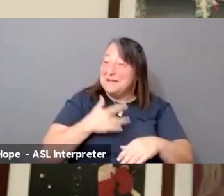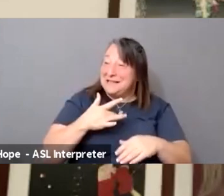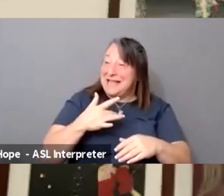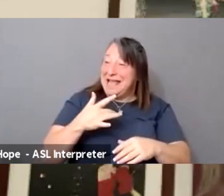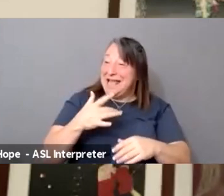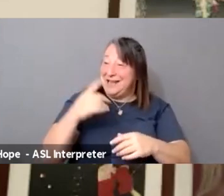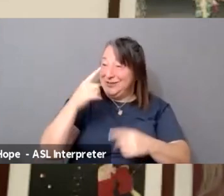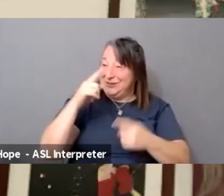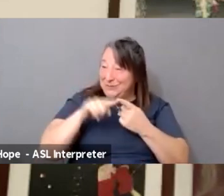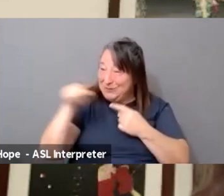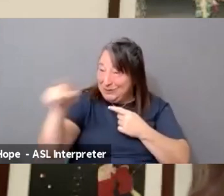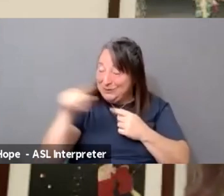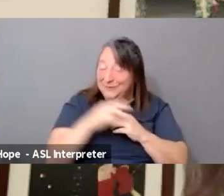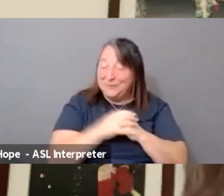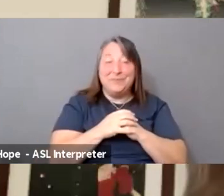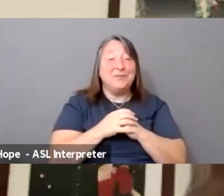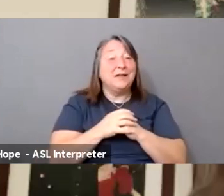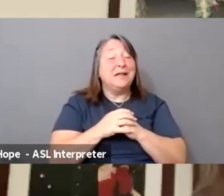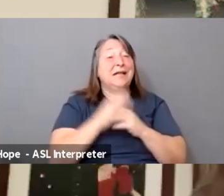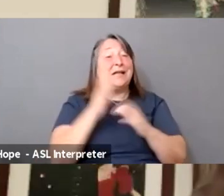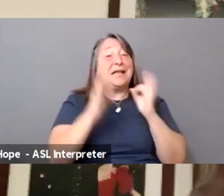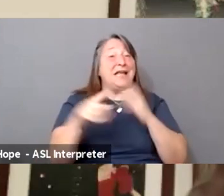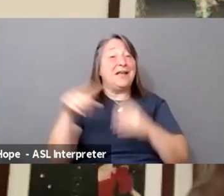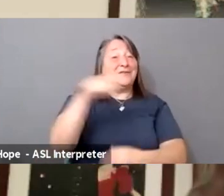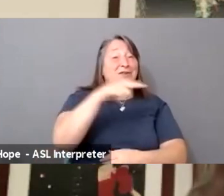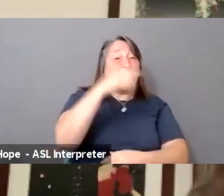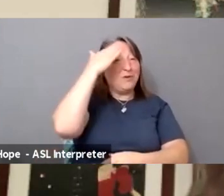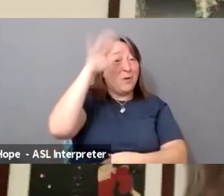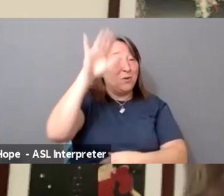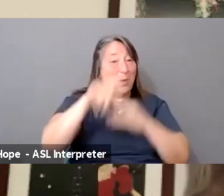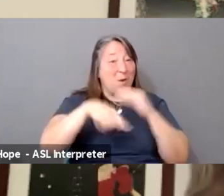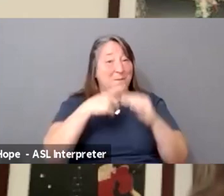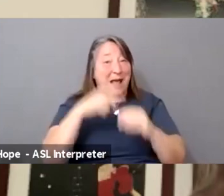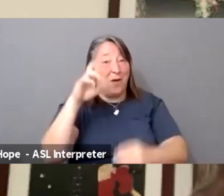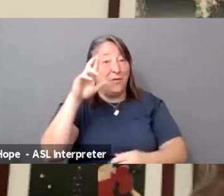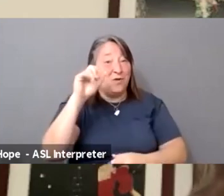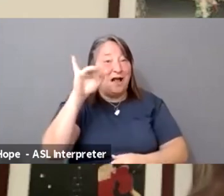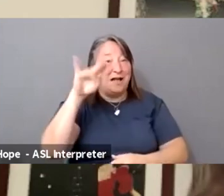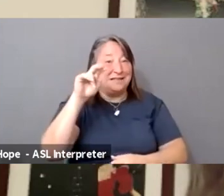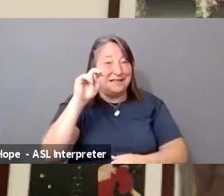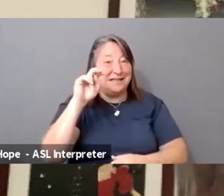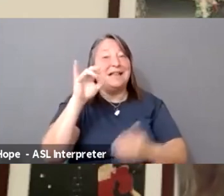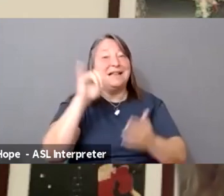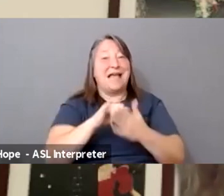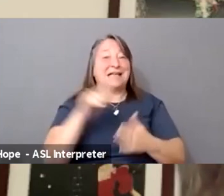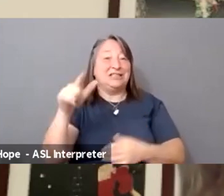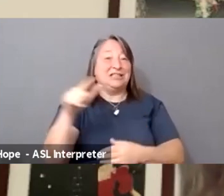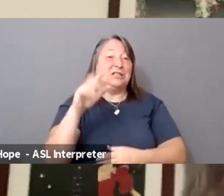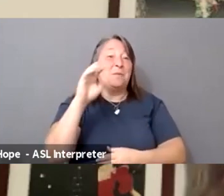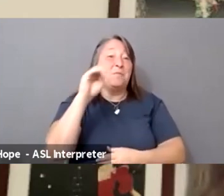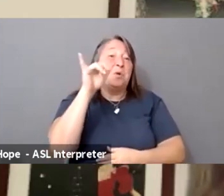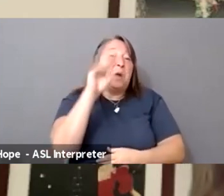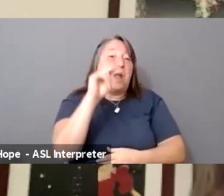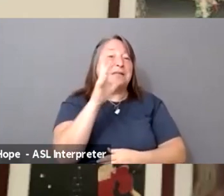those of you who may not know everything about Rosalind other than her being Mulan's mommy currently,